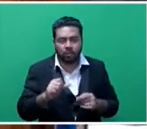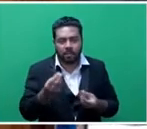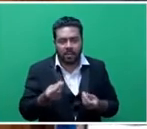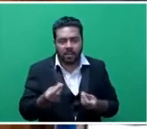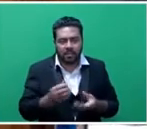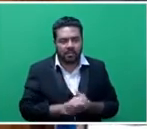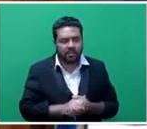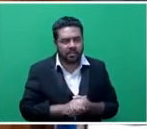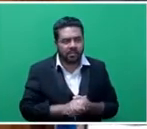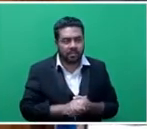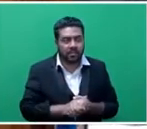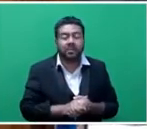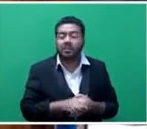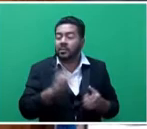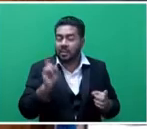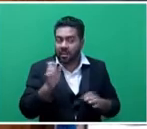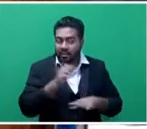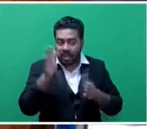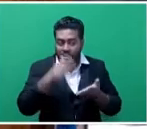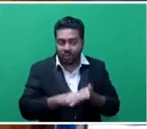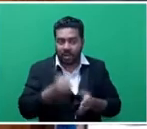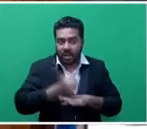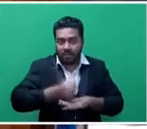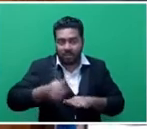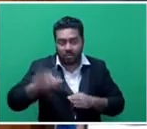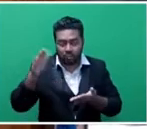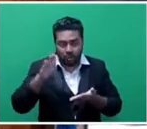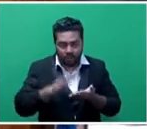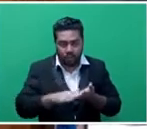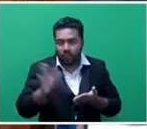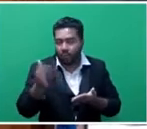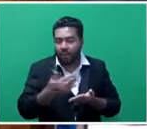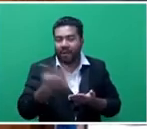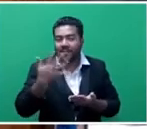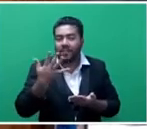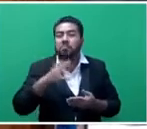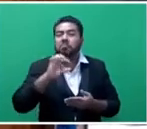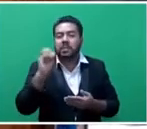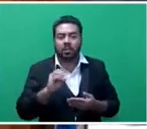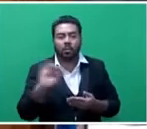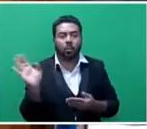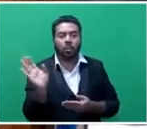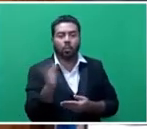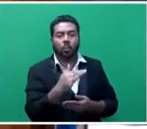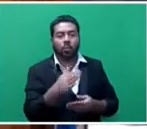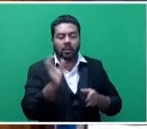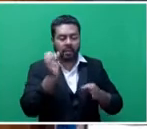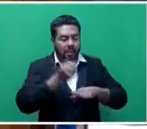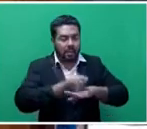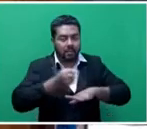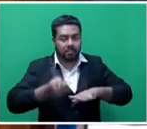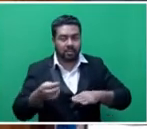guarantees. With the reduction of government revenue collection by 50%, there is expectation that all government investments should